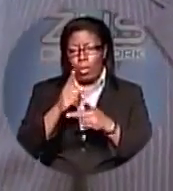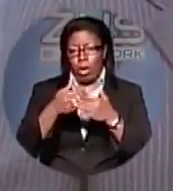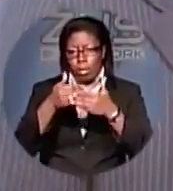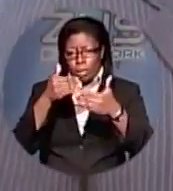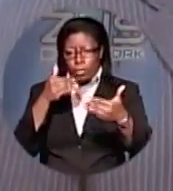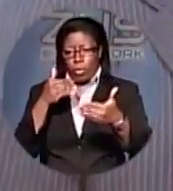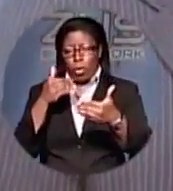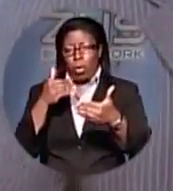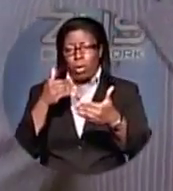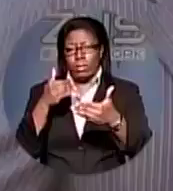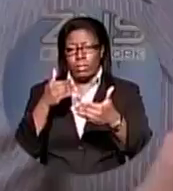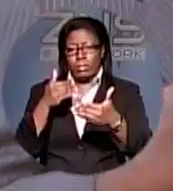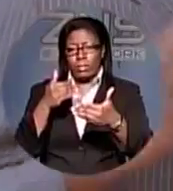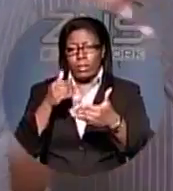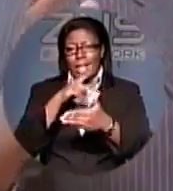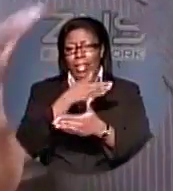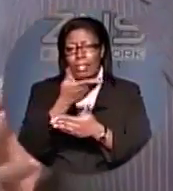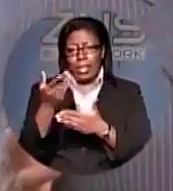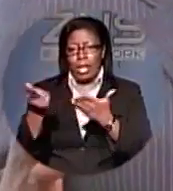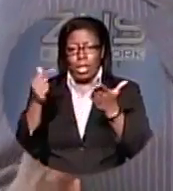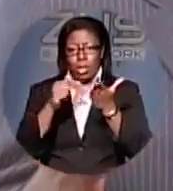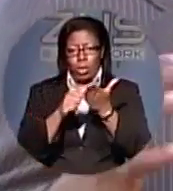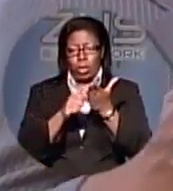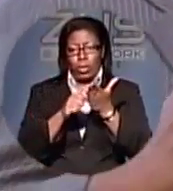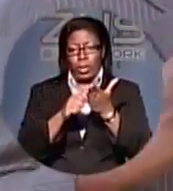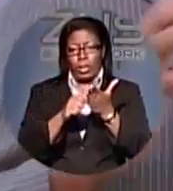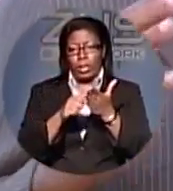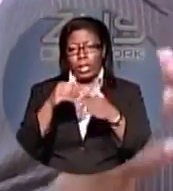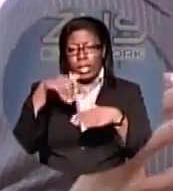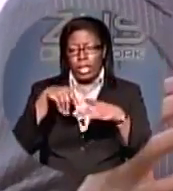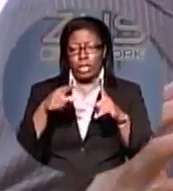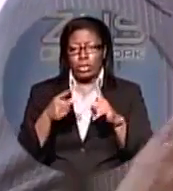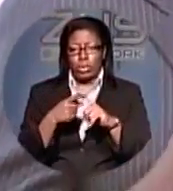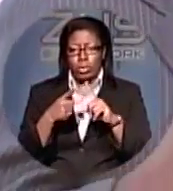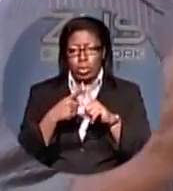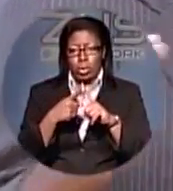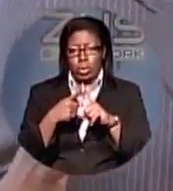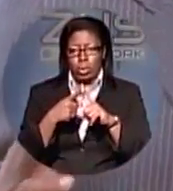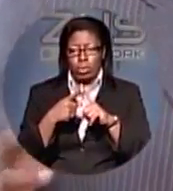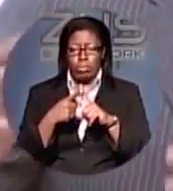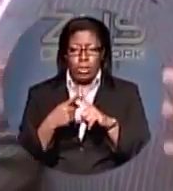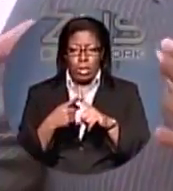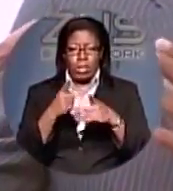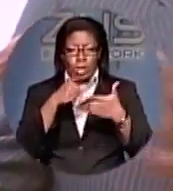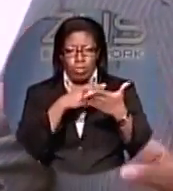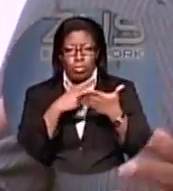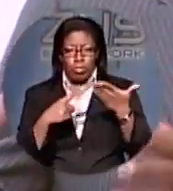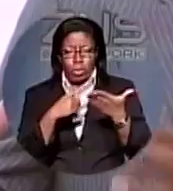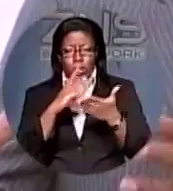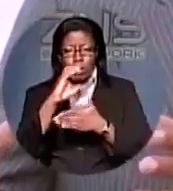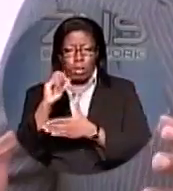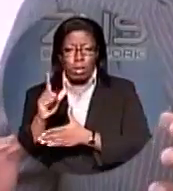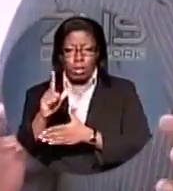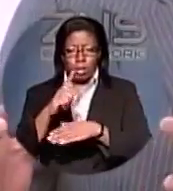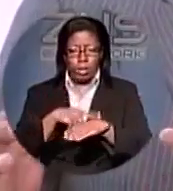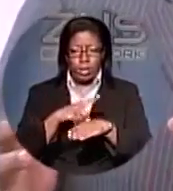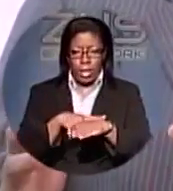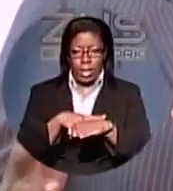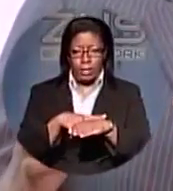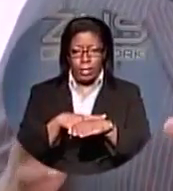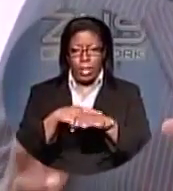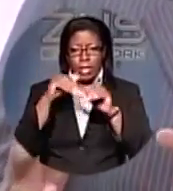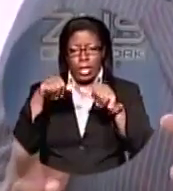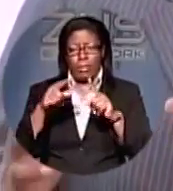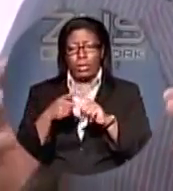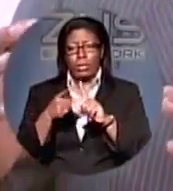into an arrears position. And for future purposes, it enables them to meet their loan obligations